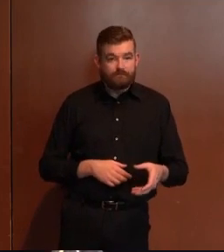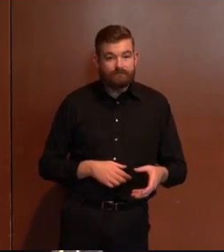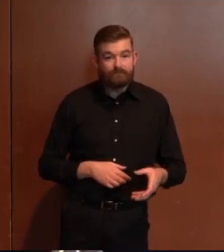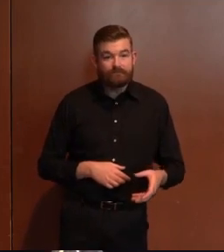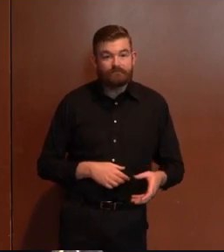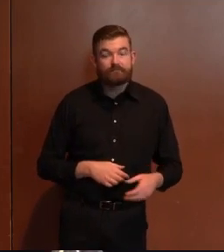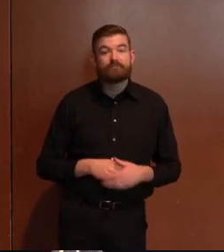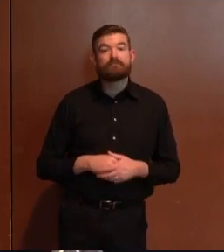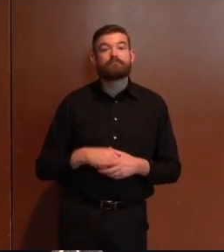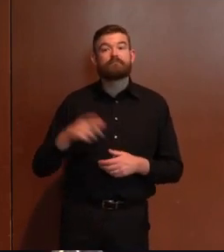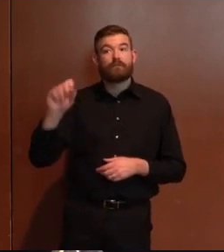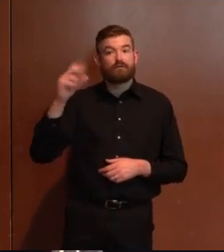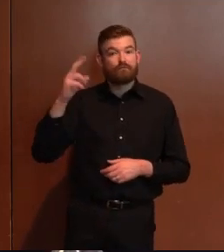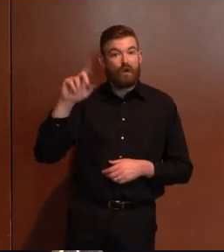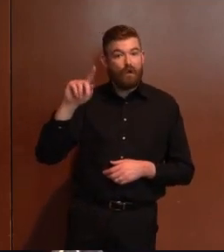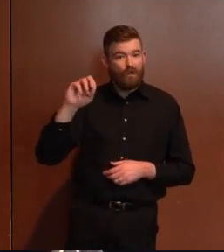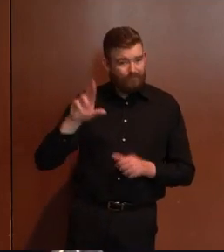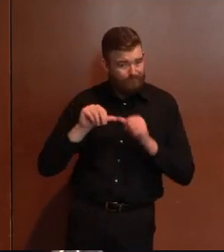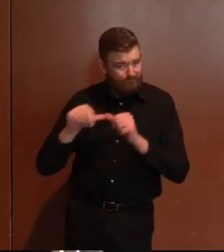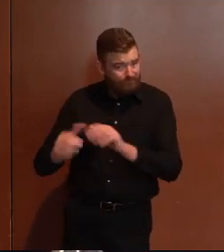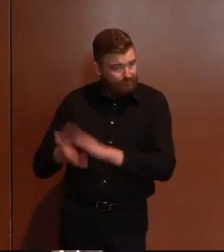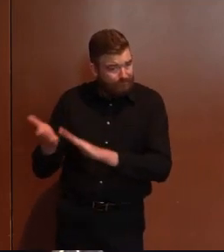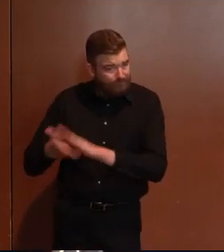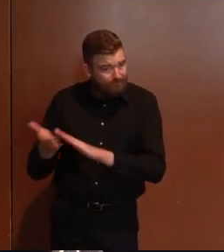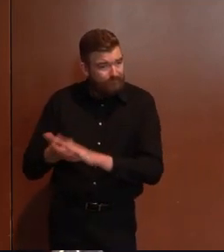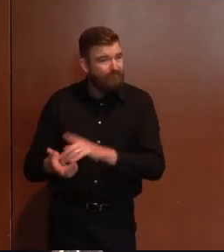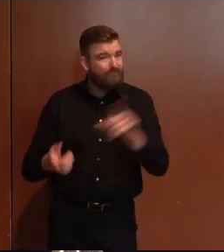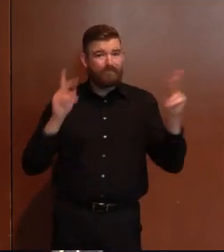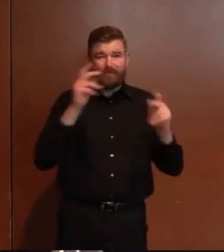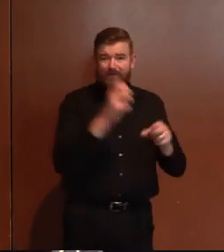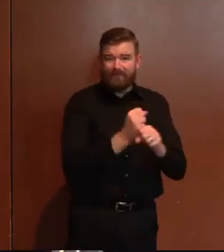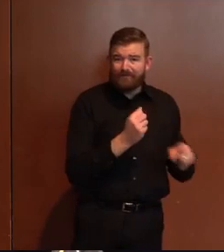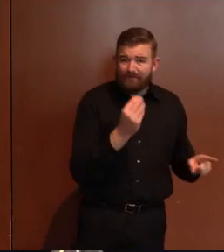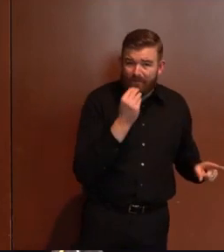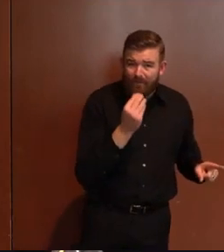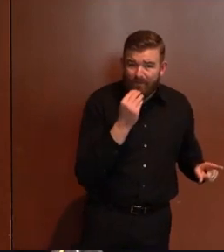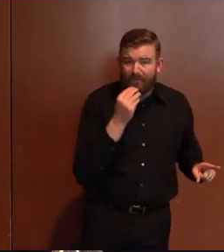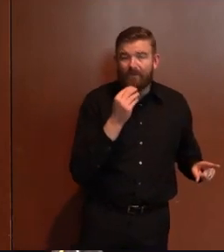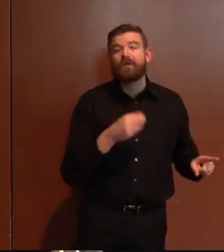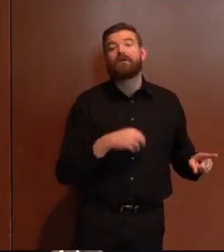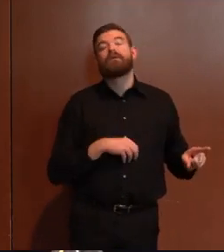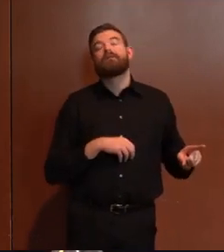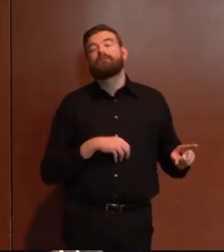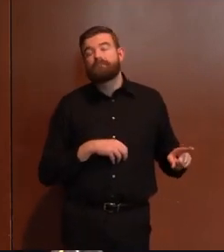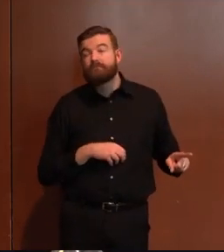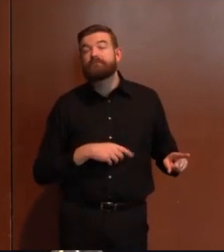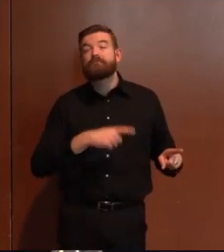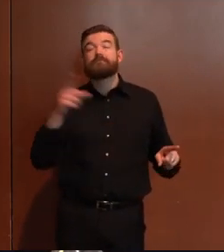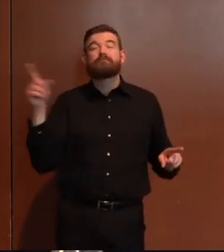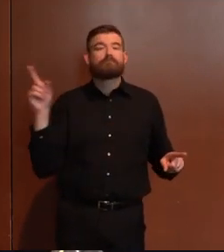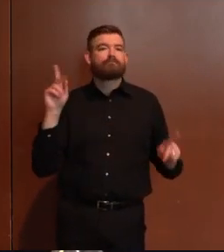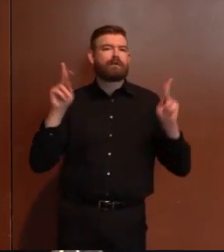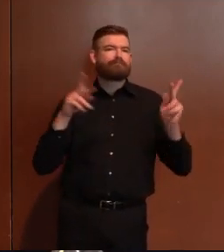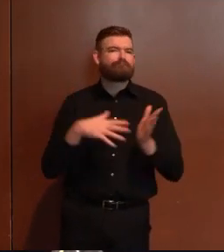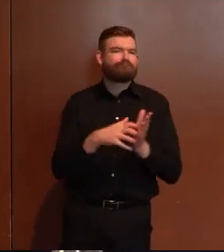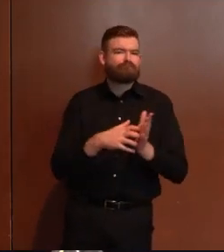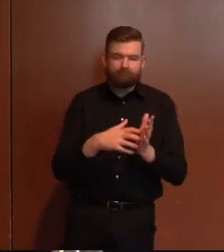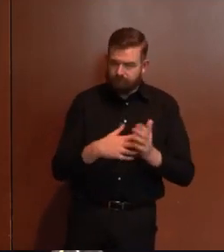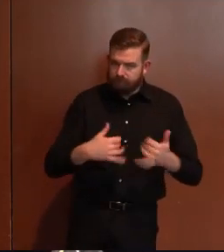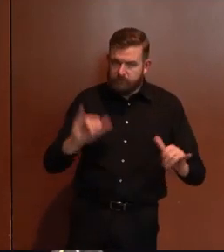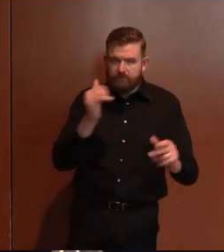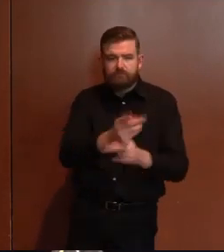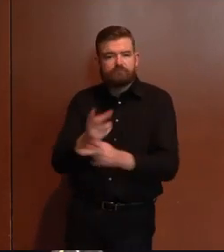are continuing to take care of the most vulnerable people. WIC is still up and running, and